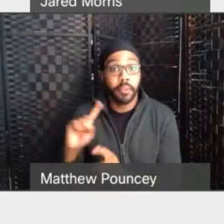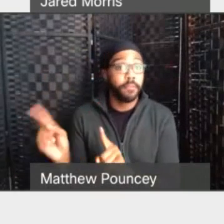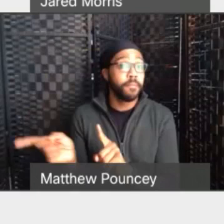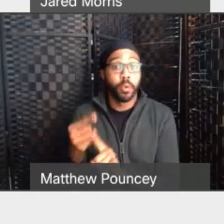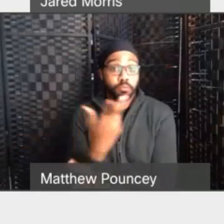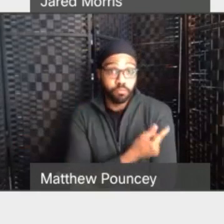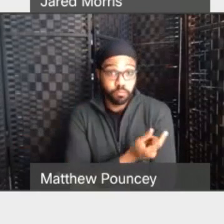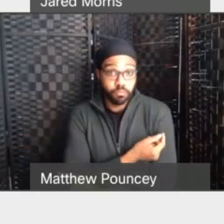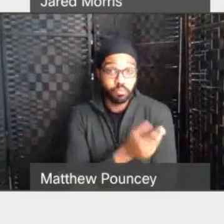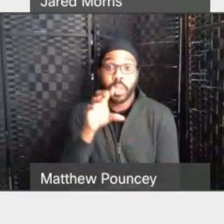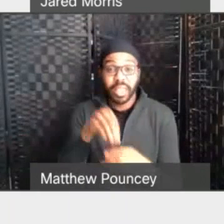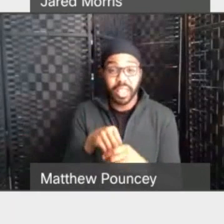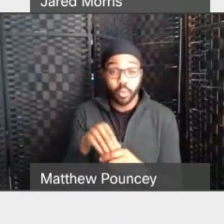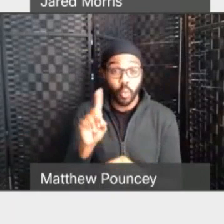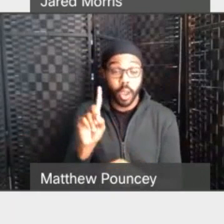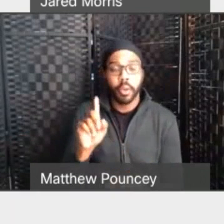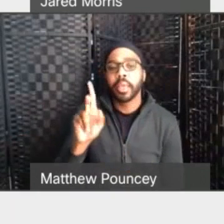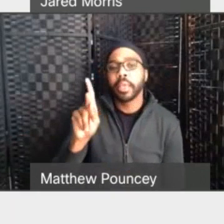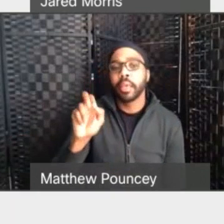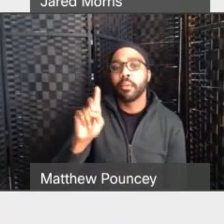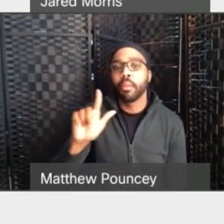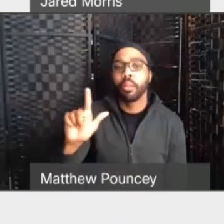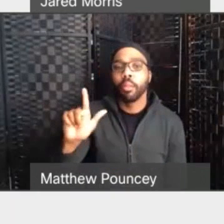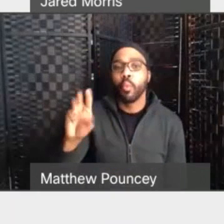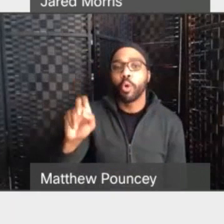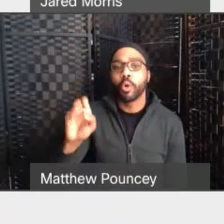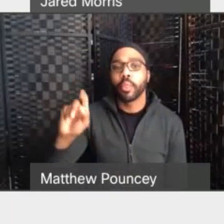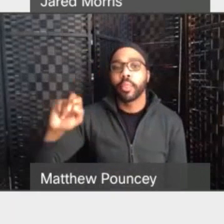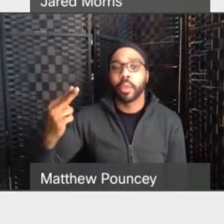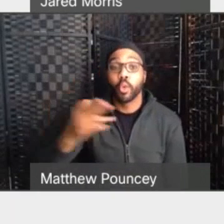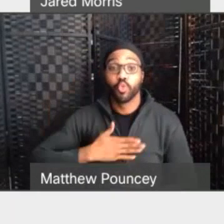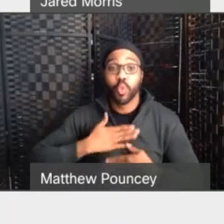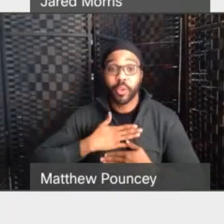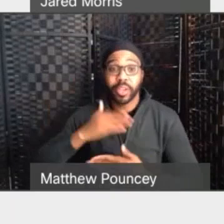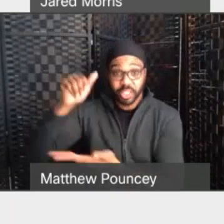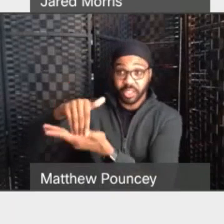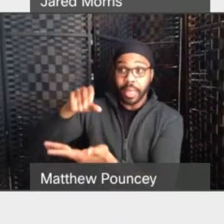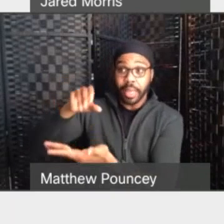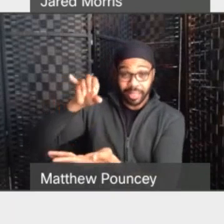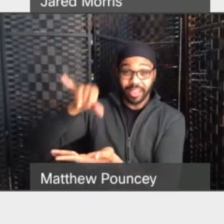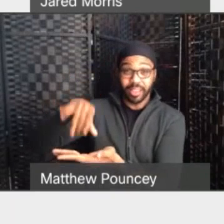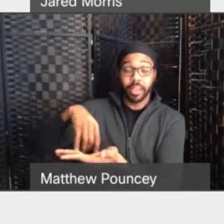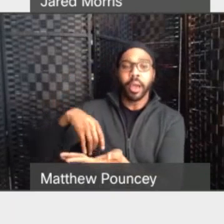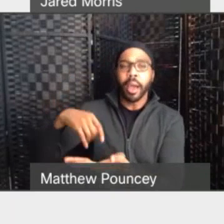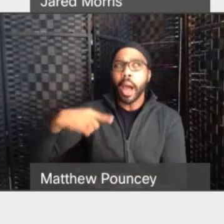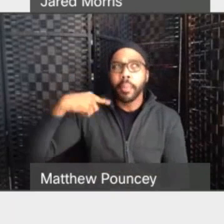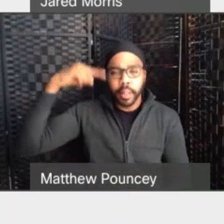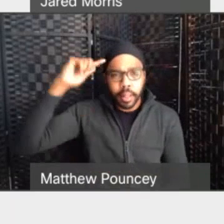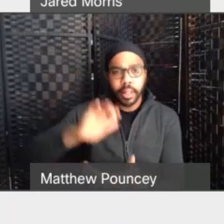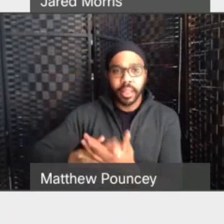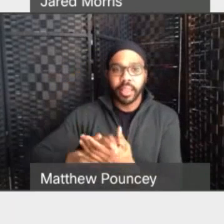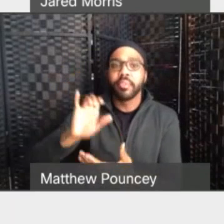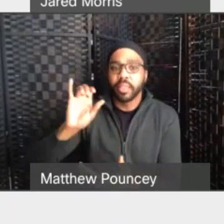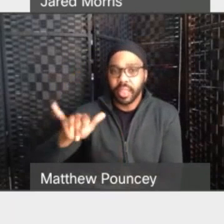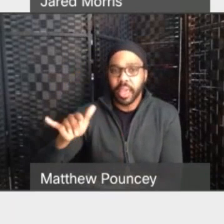held at Kenilworth Rec Center, then that will be, I believe that it will be taken care of in the March 9th